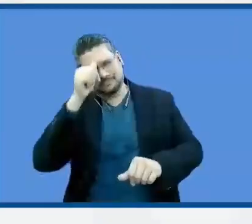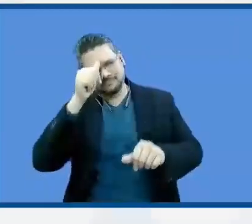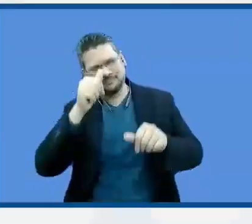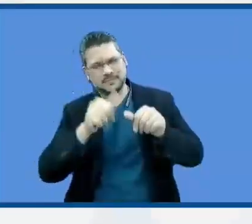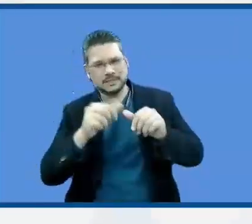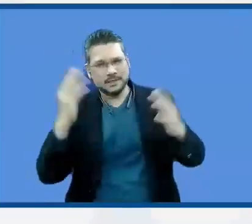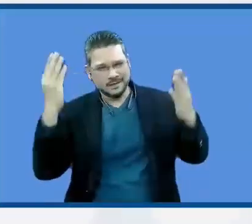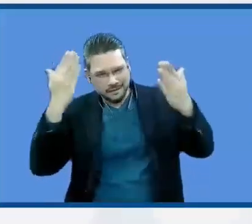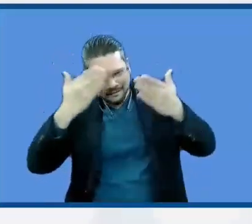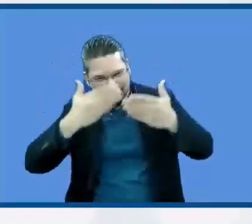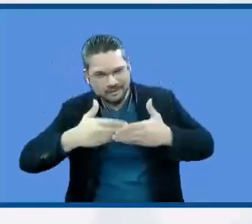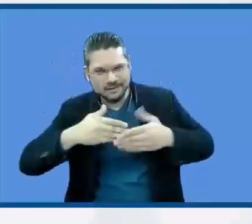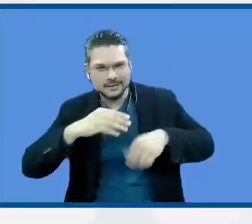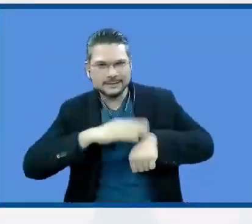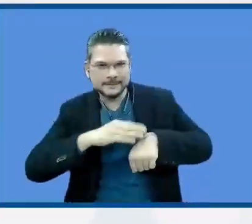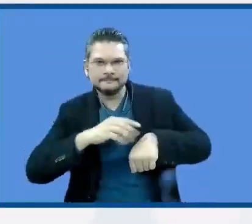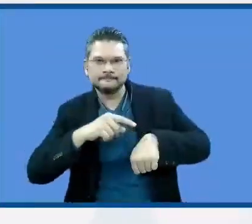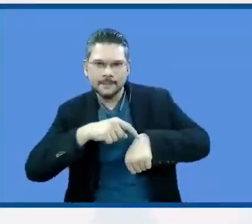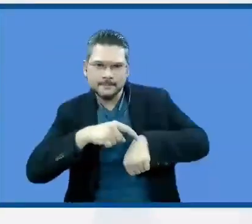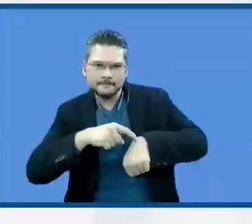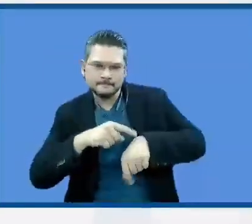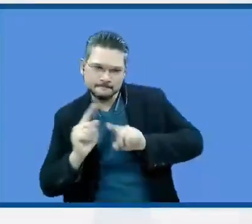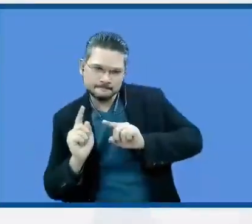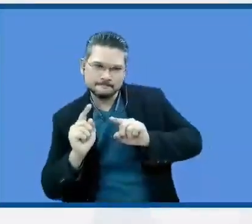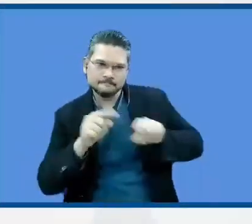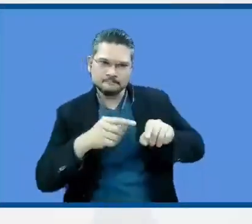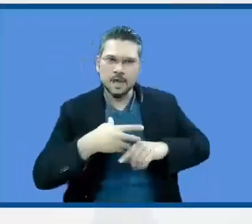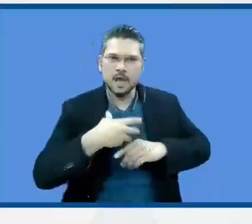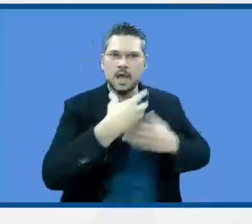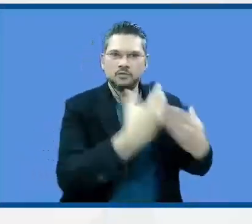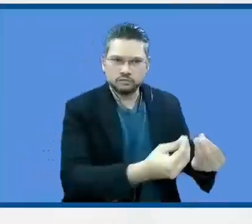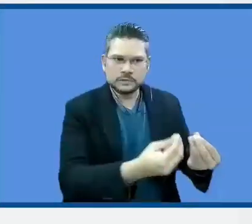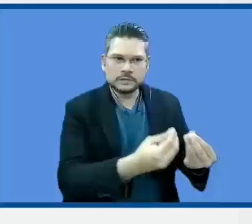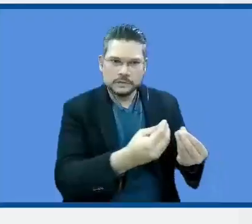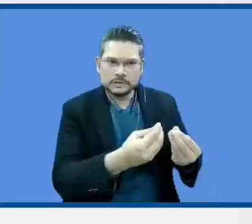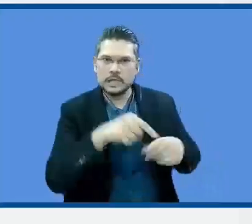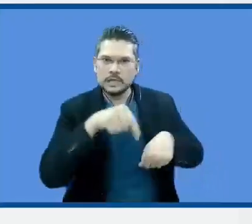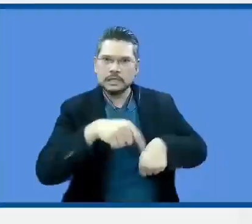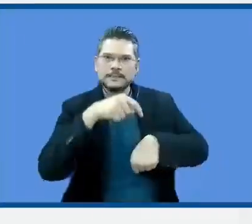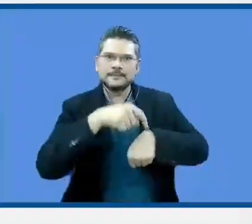There wasn't any prevention for that particular night. However,